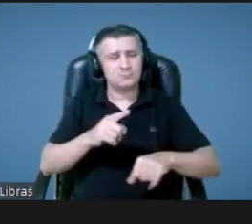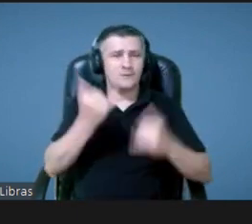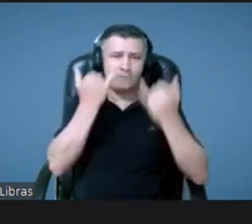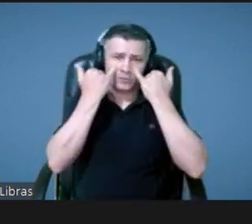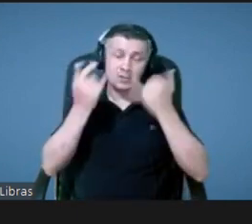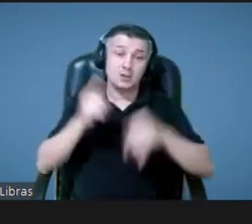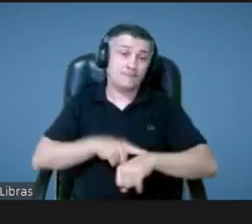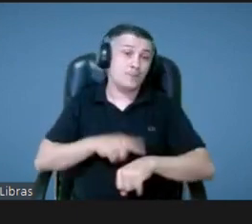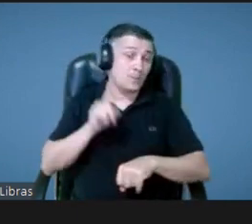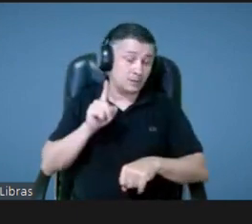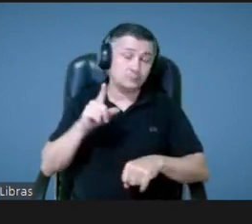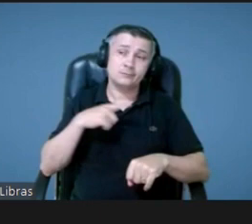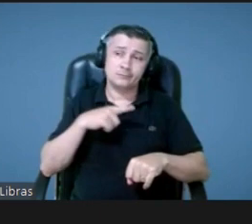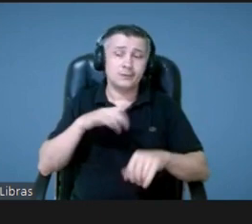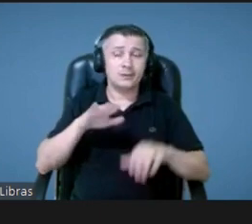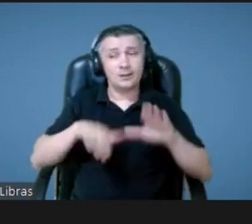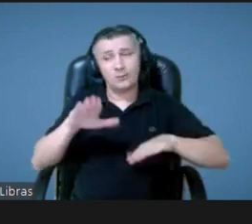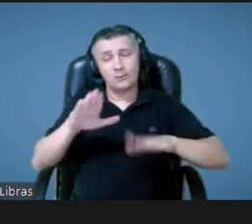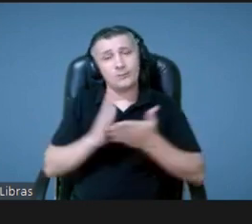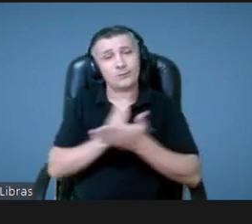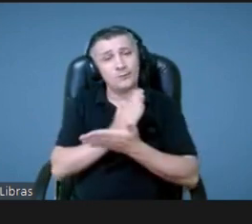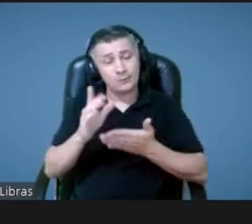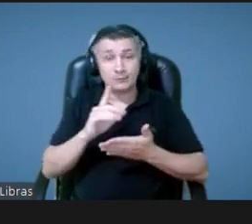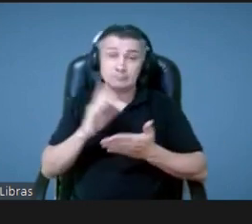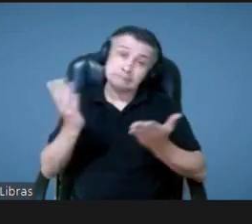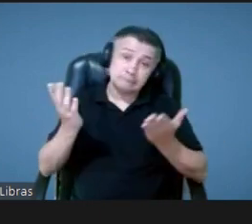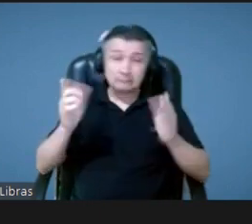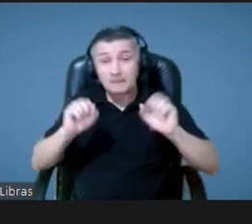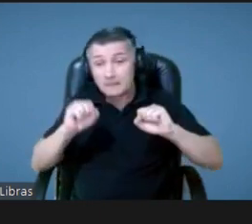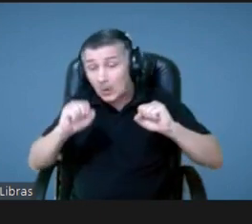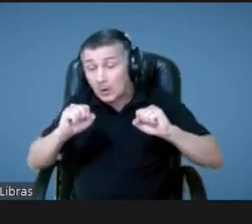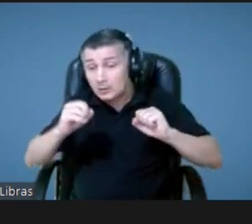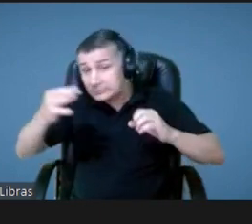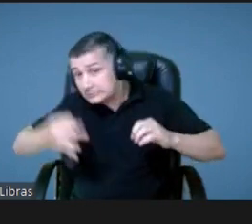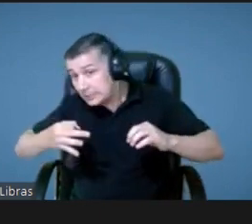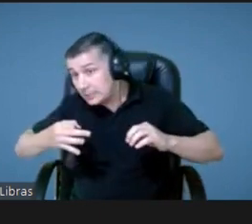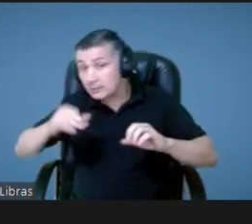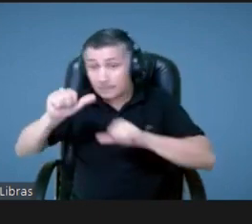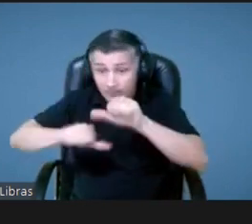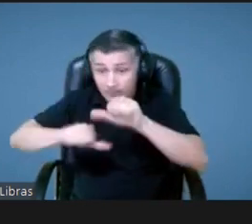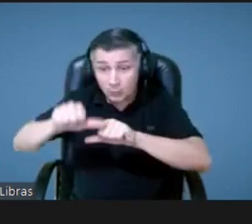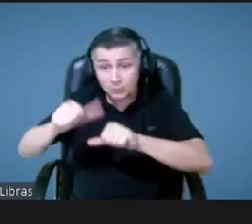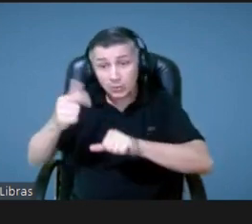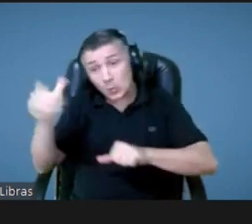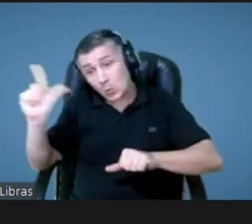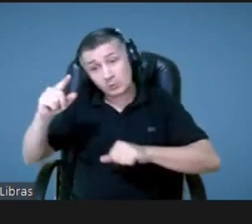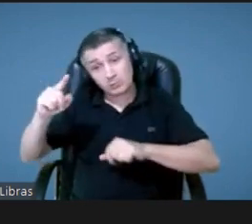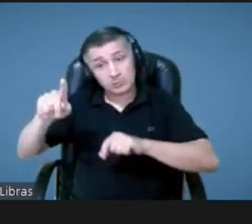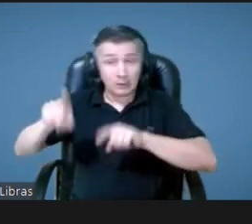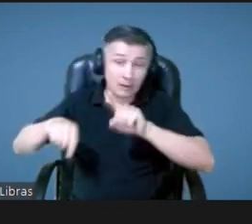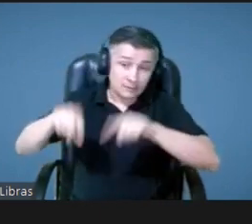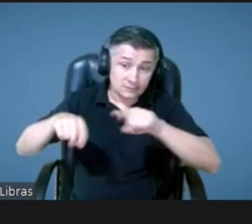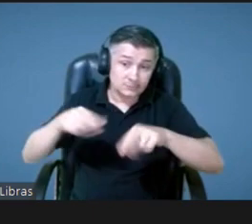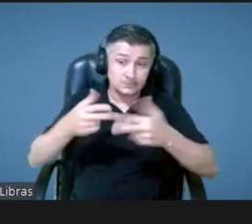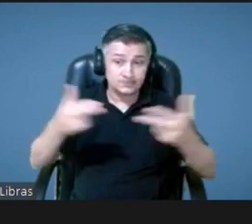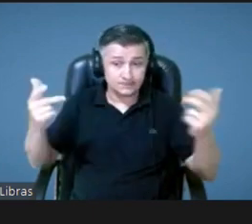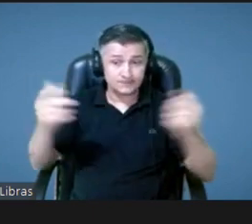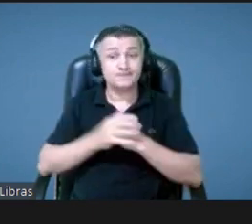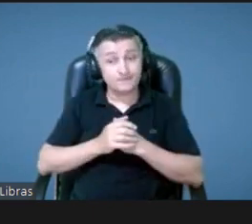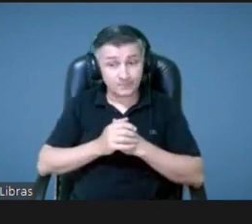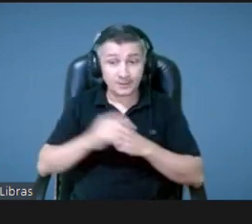on information currently available. Therefore, they involve risks and uncertainties because they refer to future